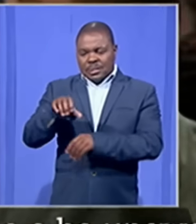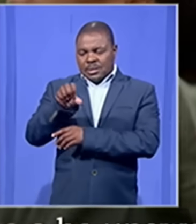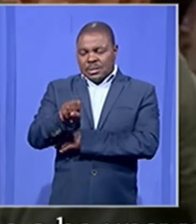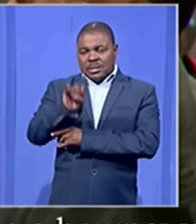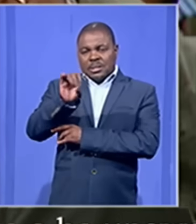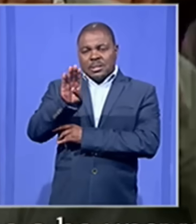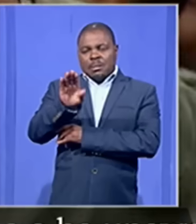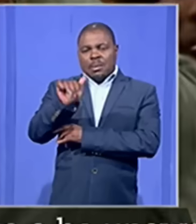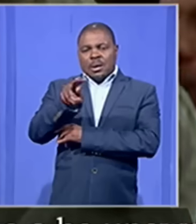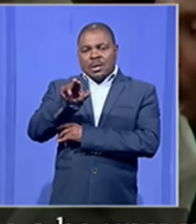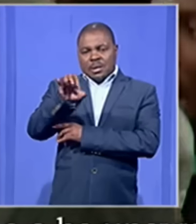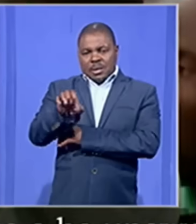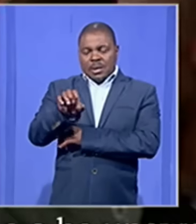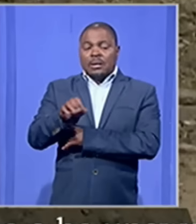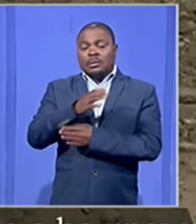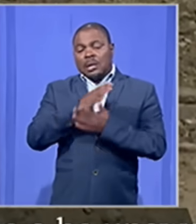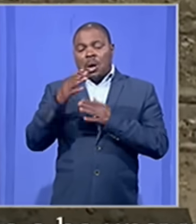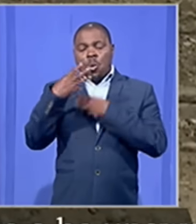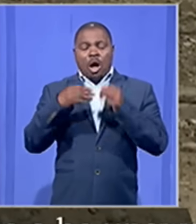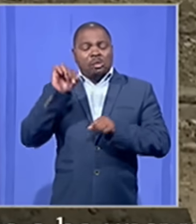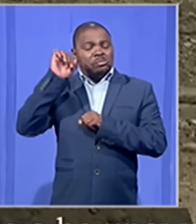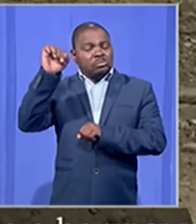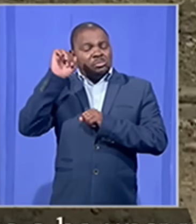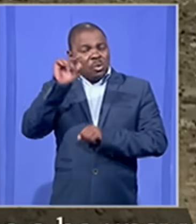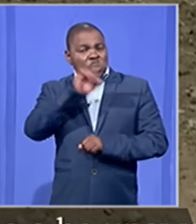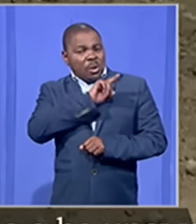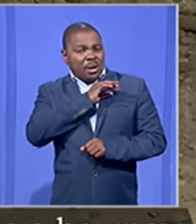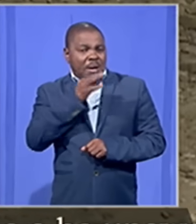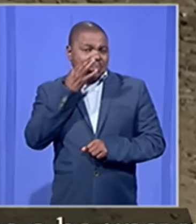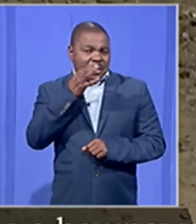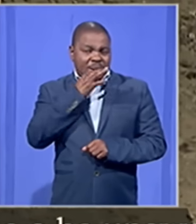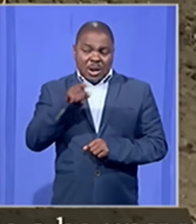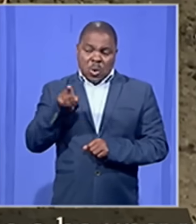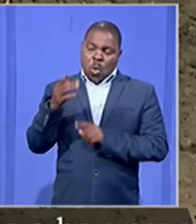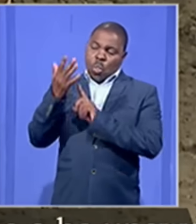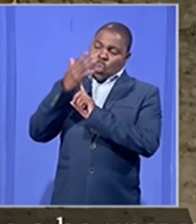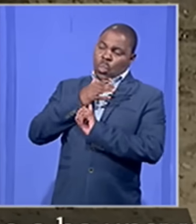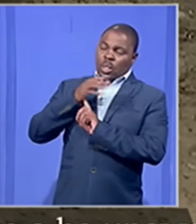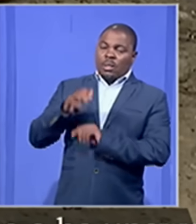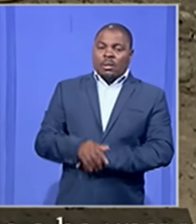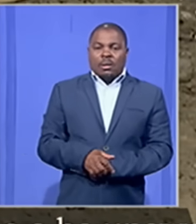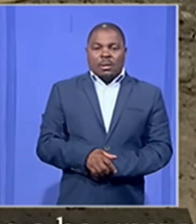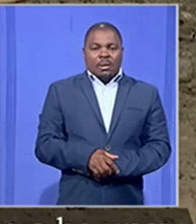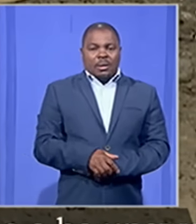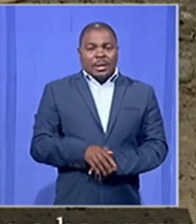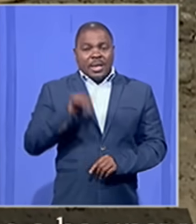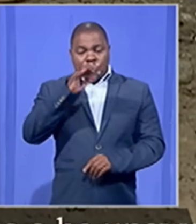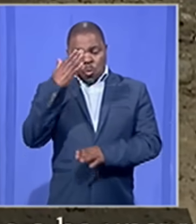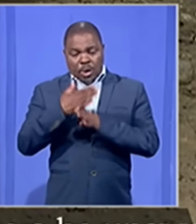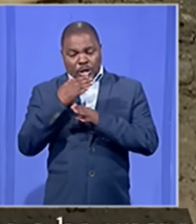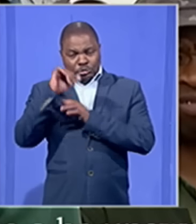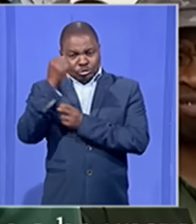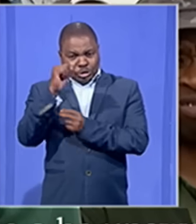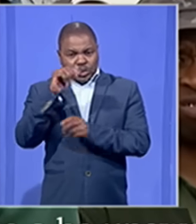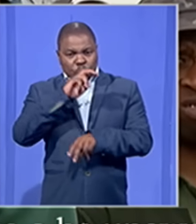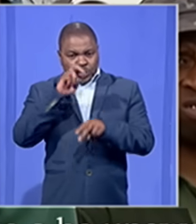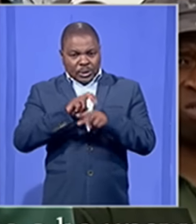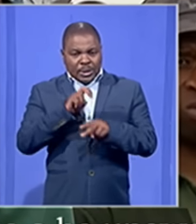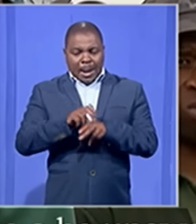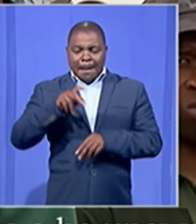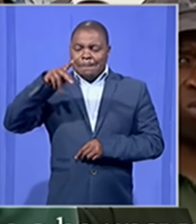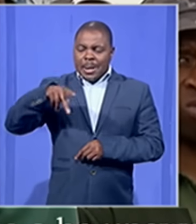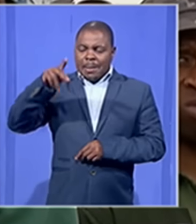Stillwater ba ne ba ngala ditiro. Ba tlhalosa fa ba tshola makgwakgwa ke mothapi. Kana ha o bereka engineering o tshwanetse o kry a flammable